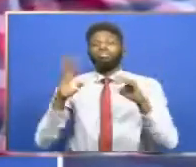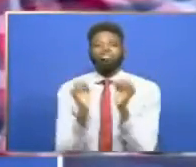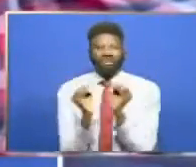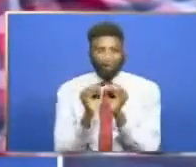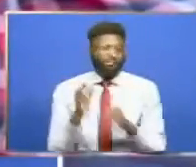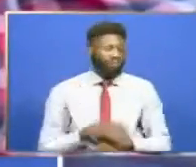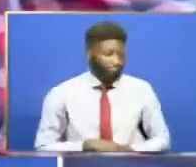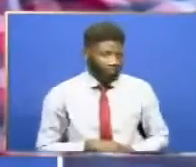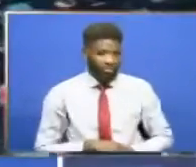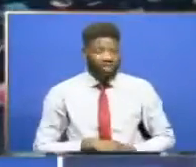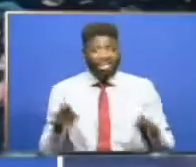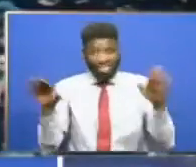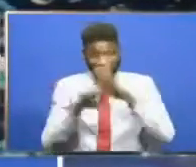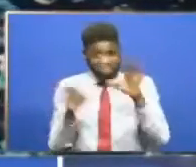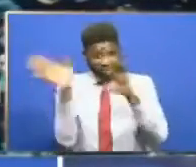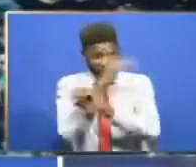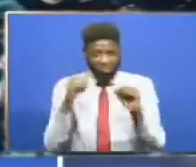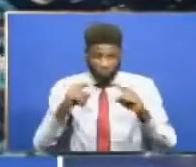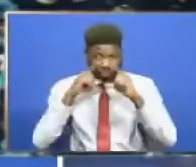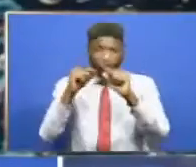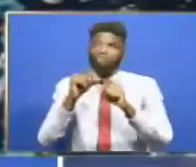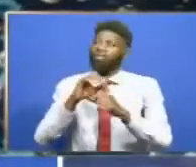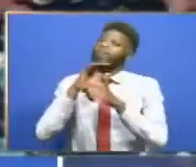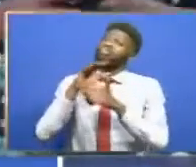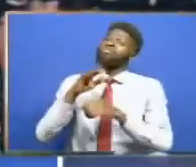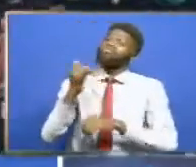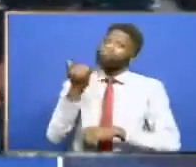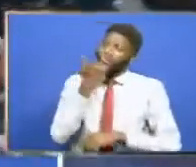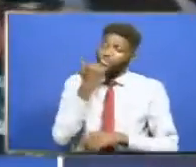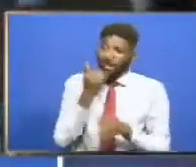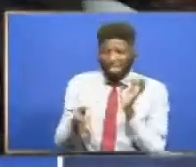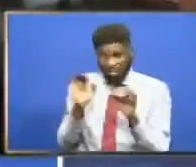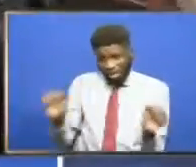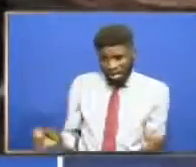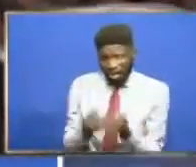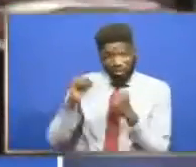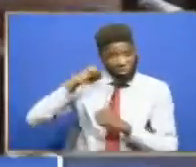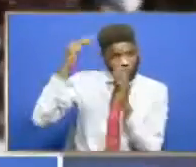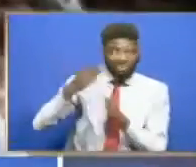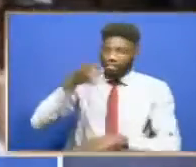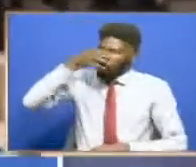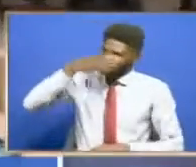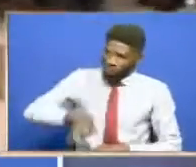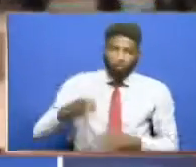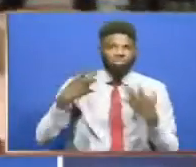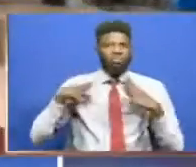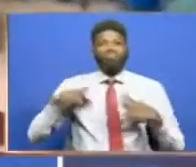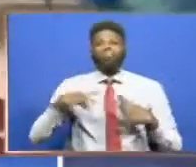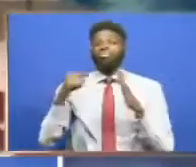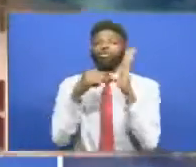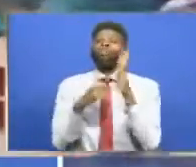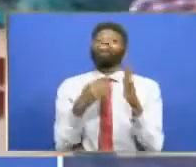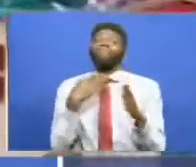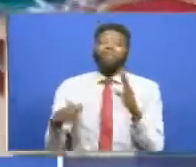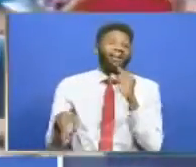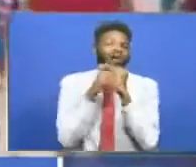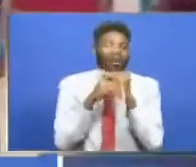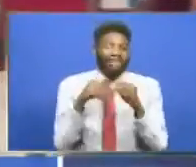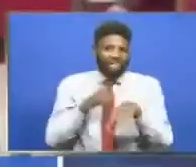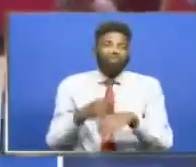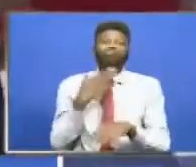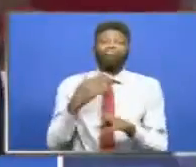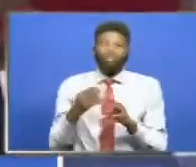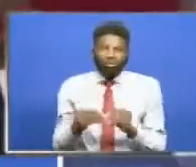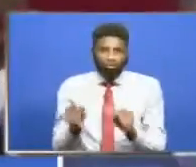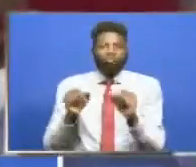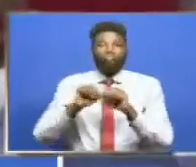it will be unfair if politicians ignore the proposals made by ordinary citizens aimed at addressing the social-economic challenges they